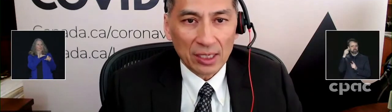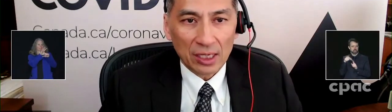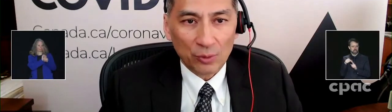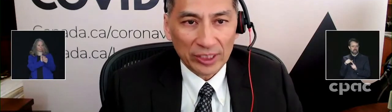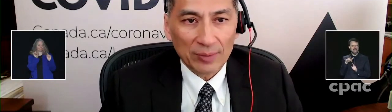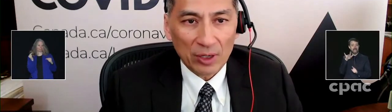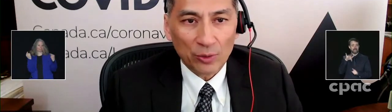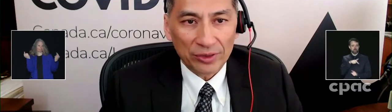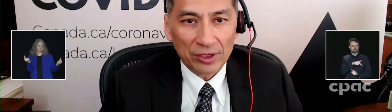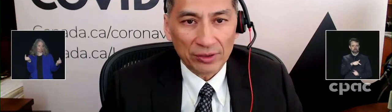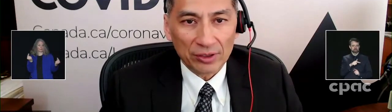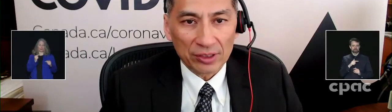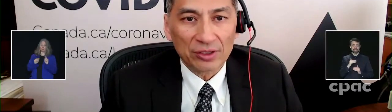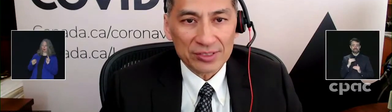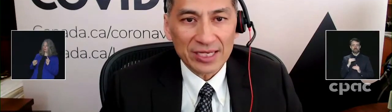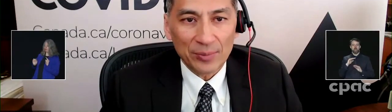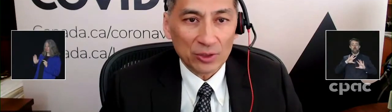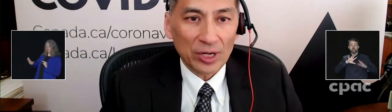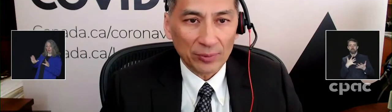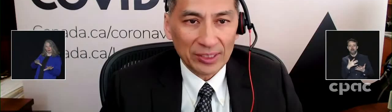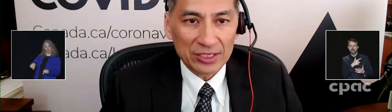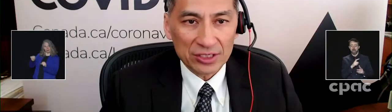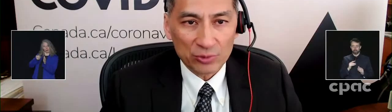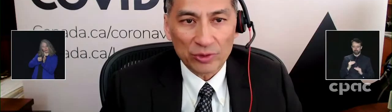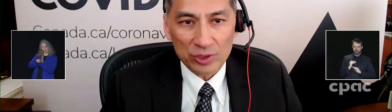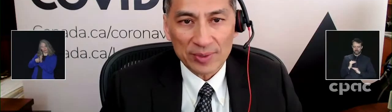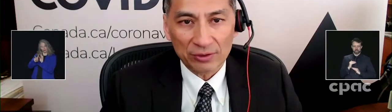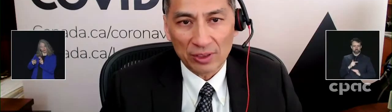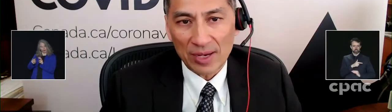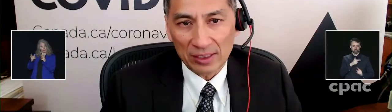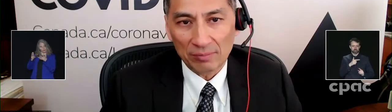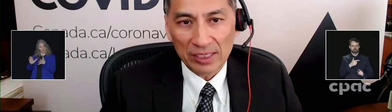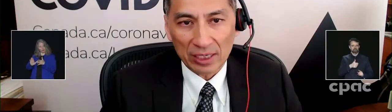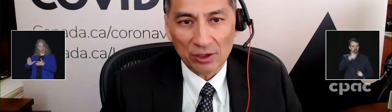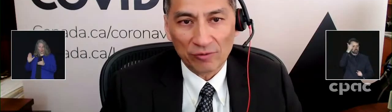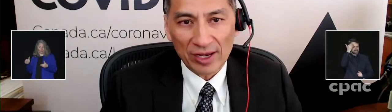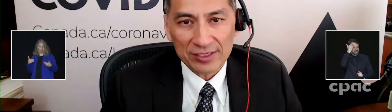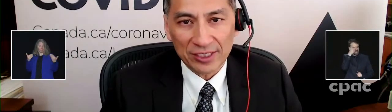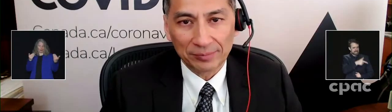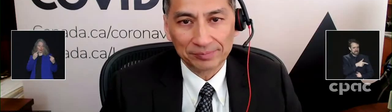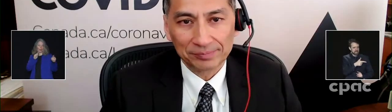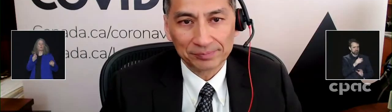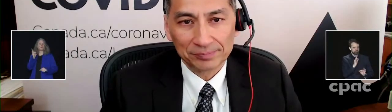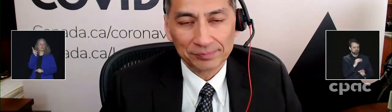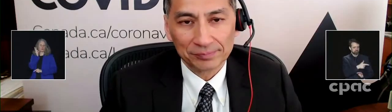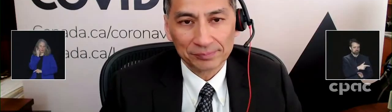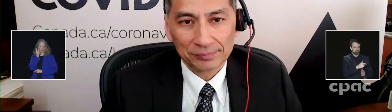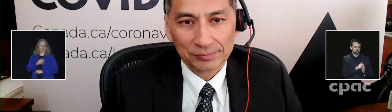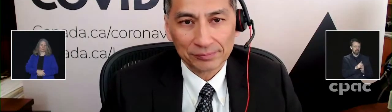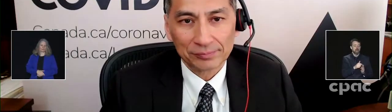seen when they come out with their statement and recommendations with respect to the Medicago vaccine.